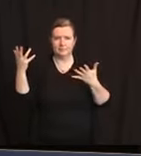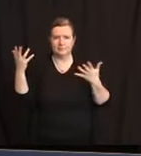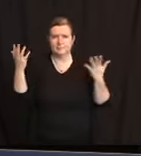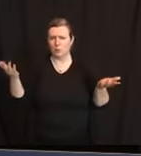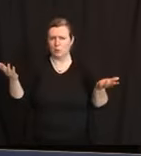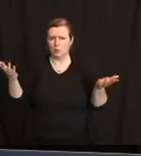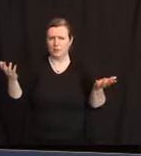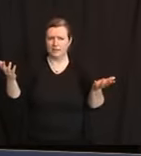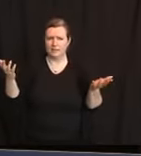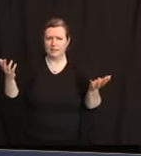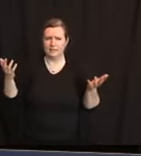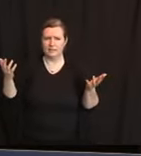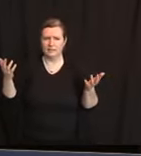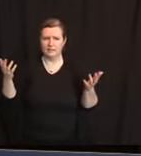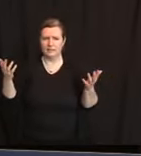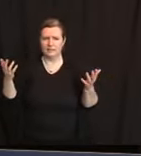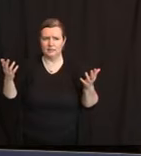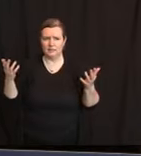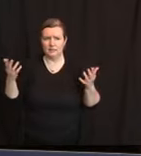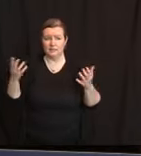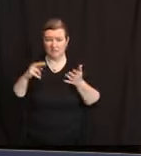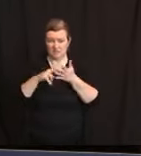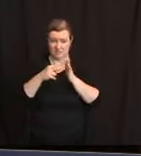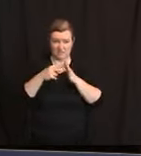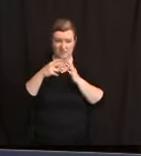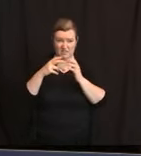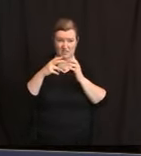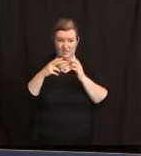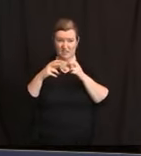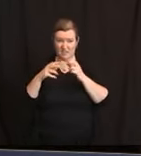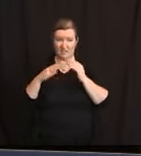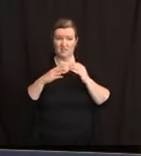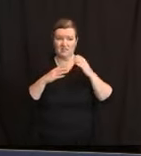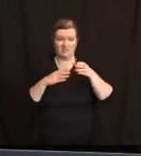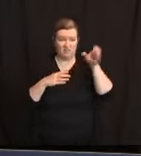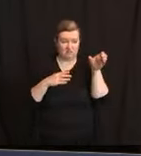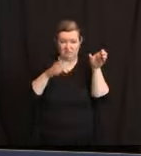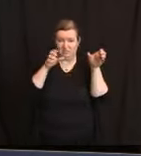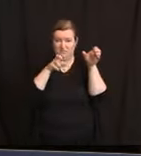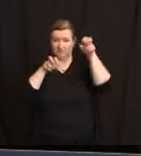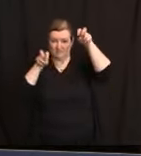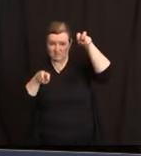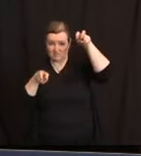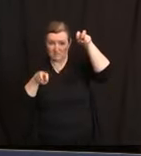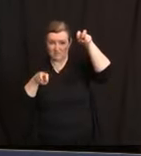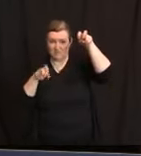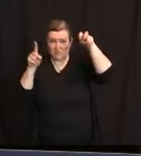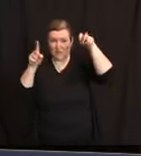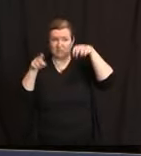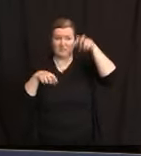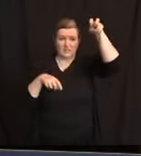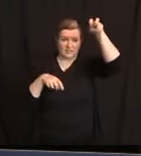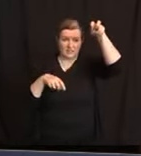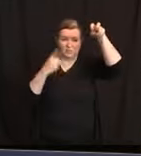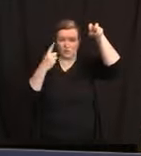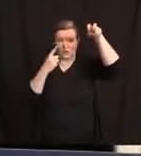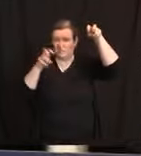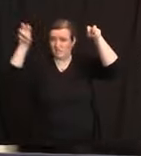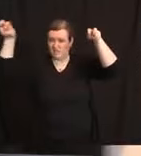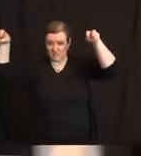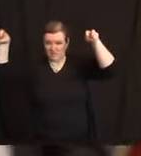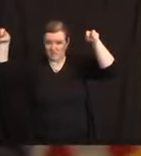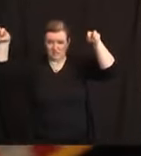that we can spread out the swimmers. So we'll be able to do that. So it'll be one on a stand at this time. Judy,